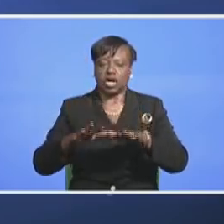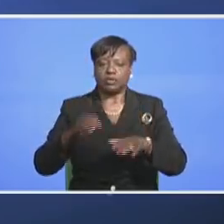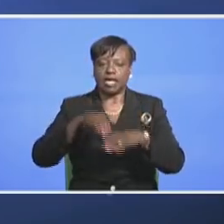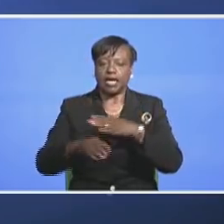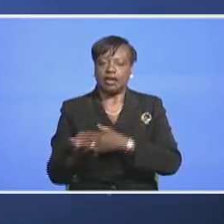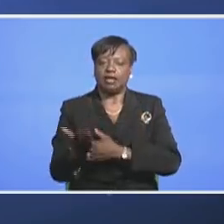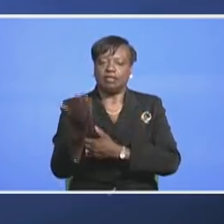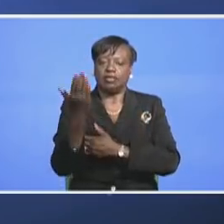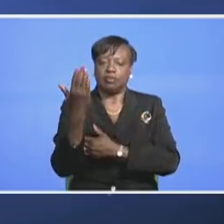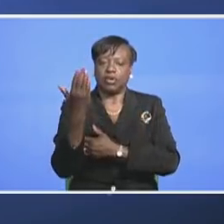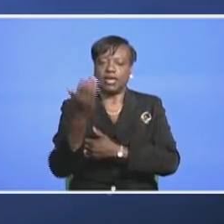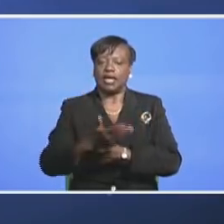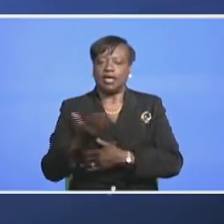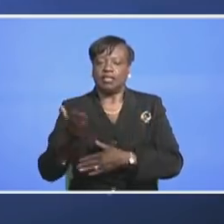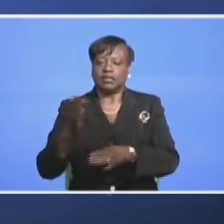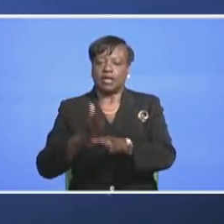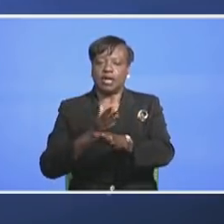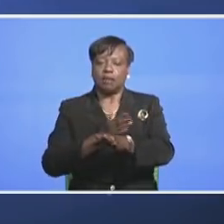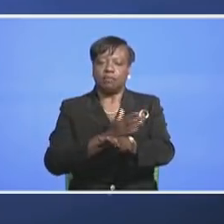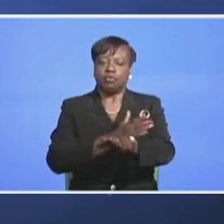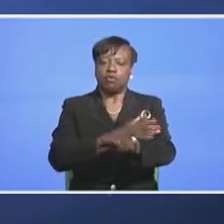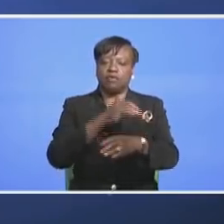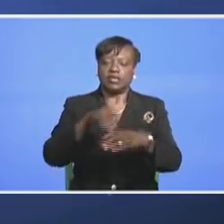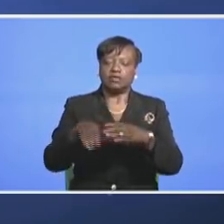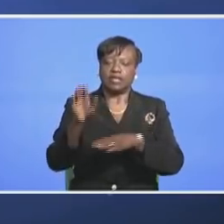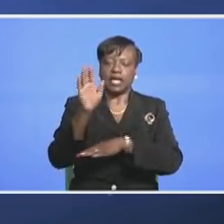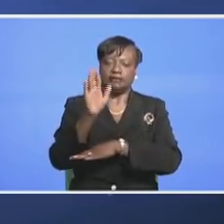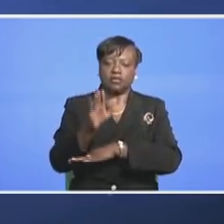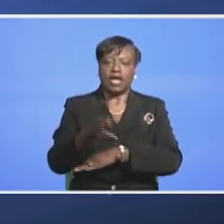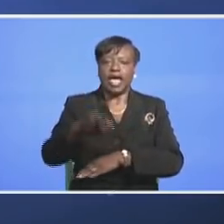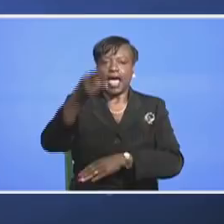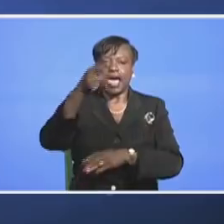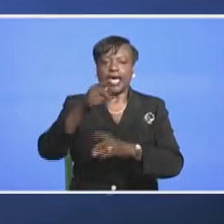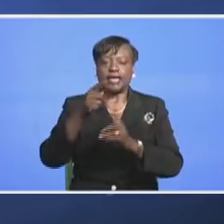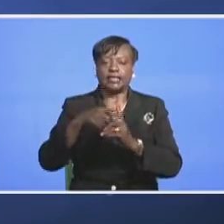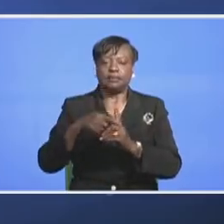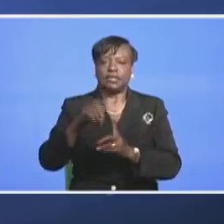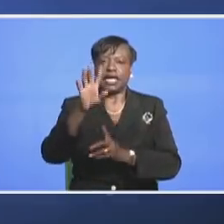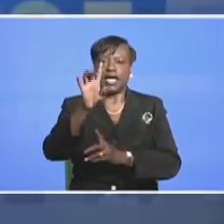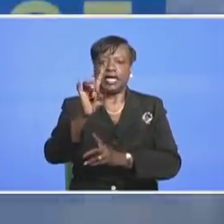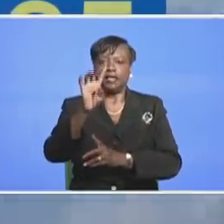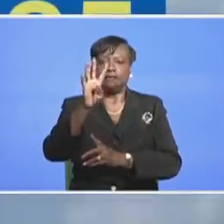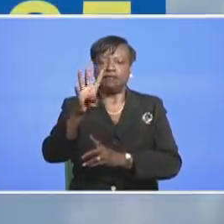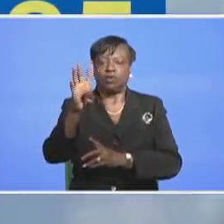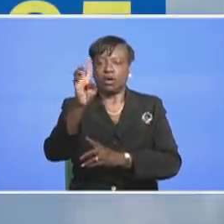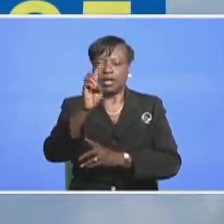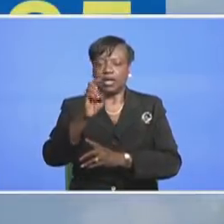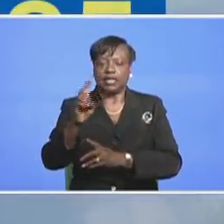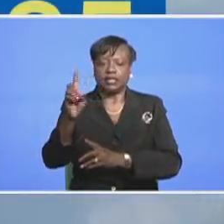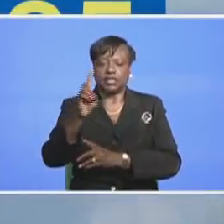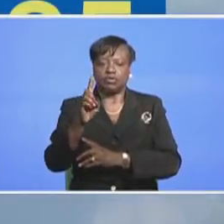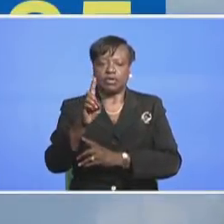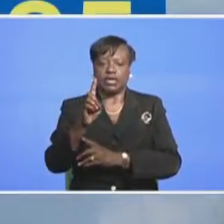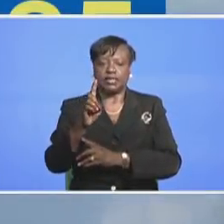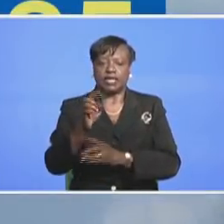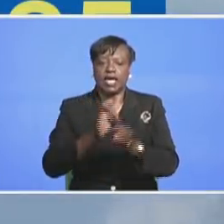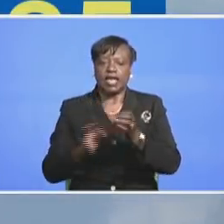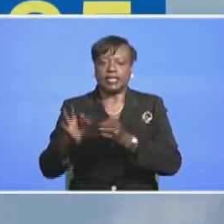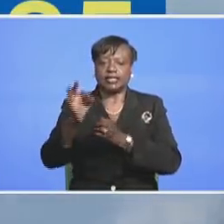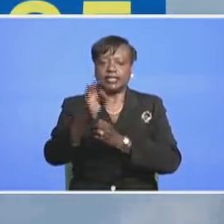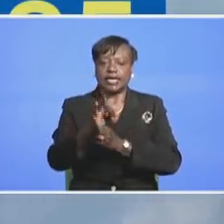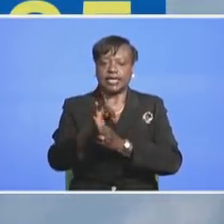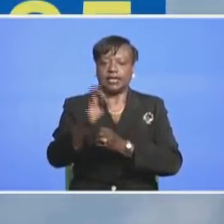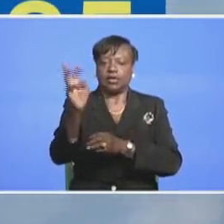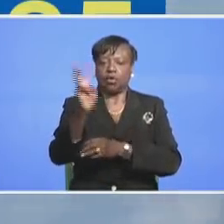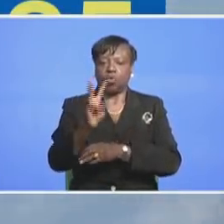but things should improve as we head into the afternoon hours. High temperature getting up to about 84 degrees. And your extended weather forecast, mid-80s